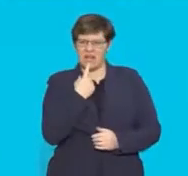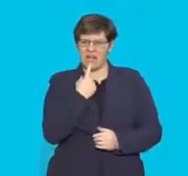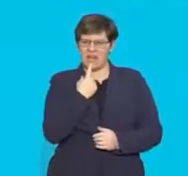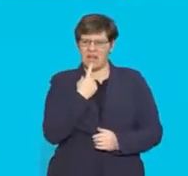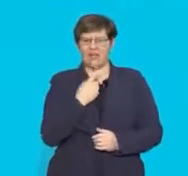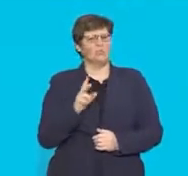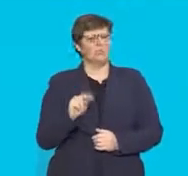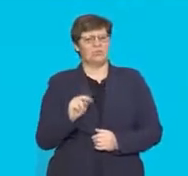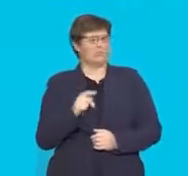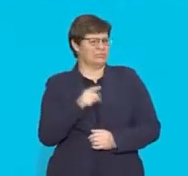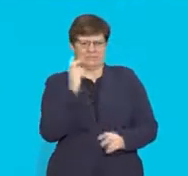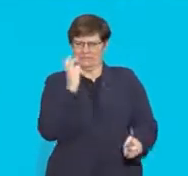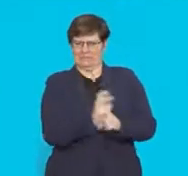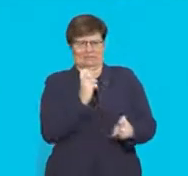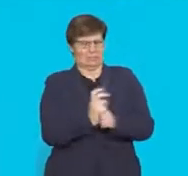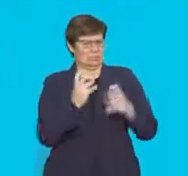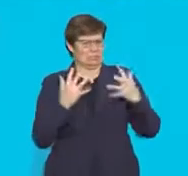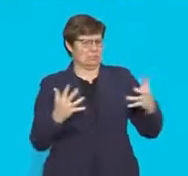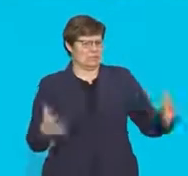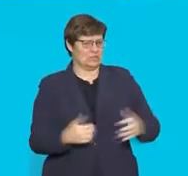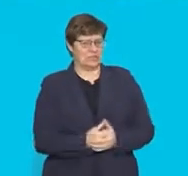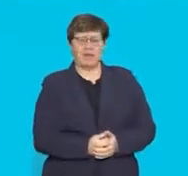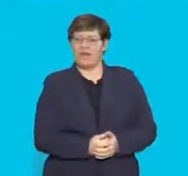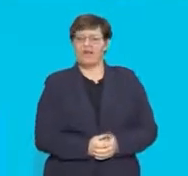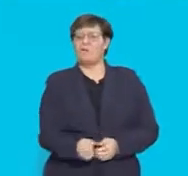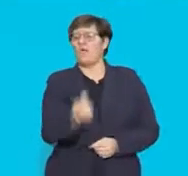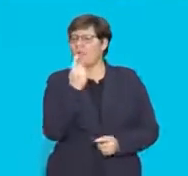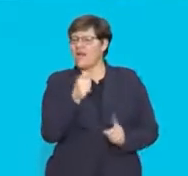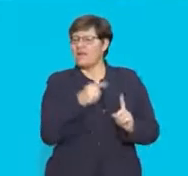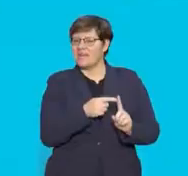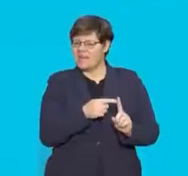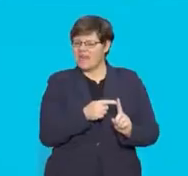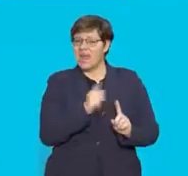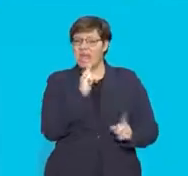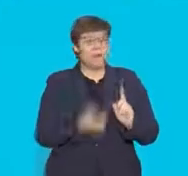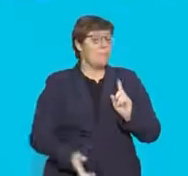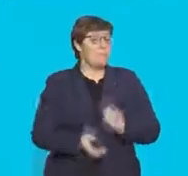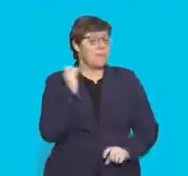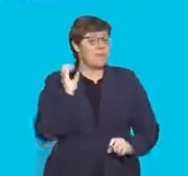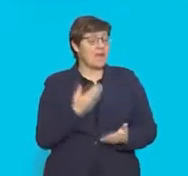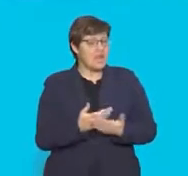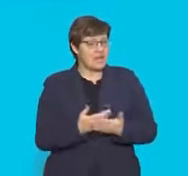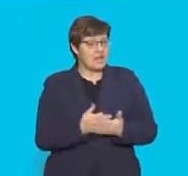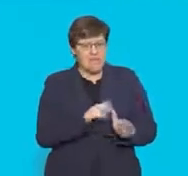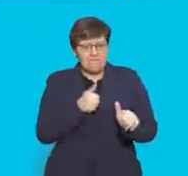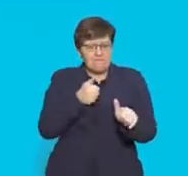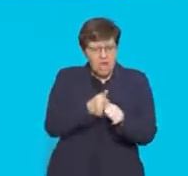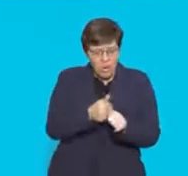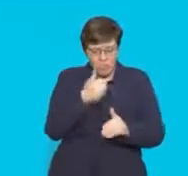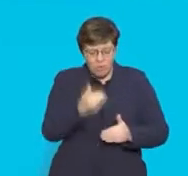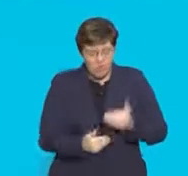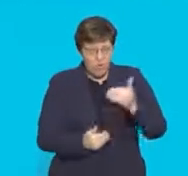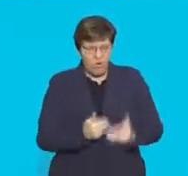no, we find it too difficult. Guys, this is one section. Once you master it, once you follow a certain